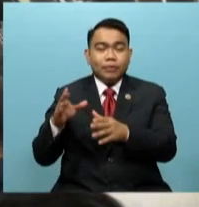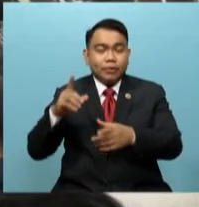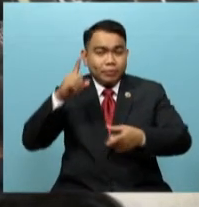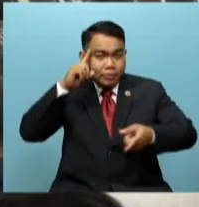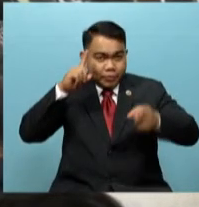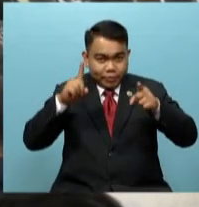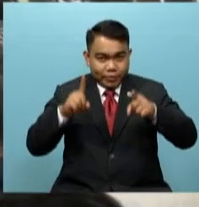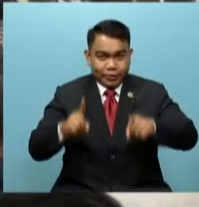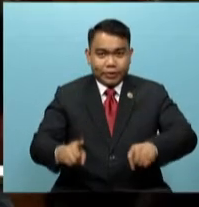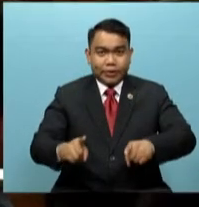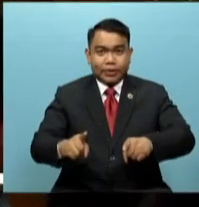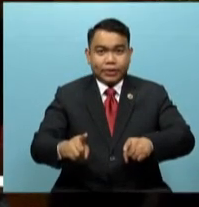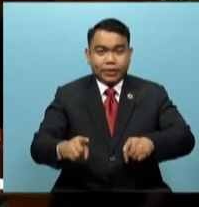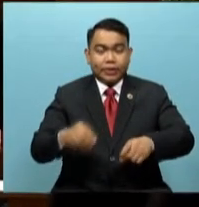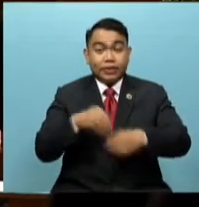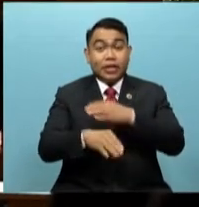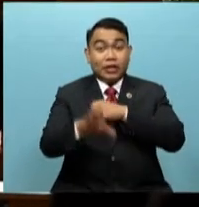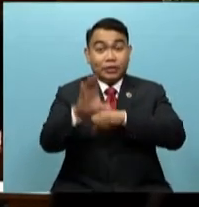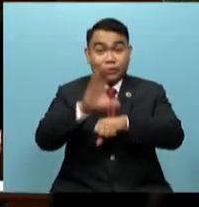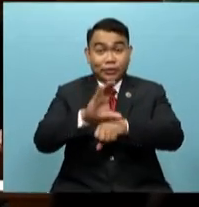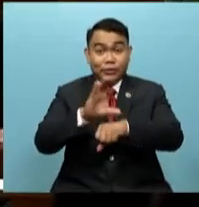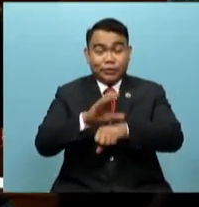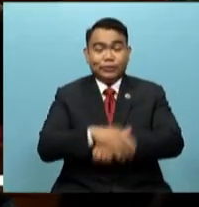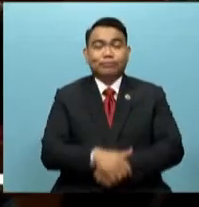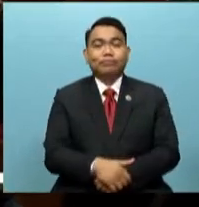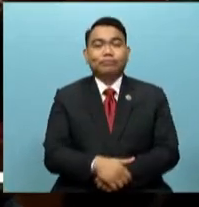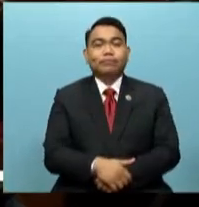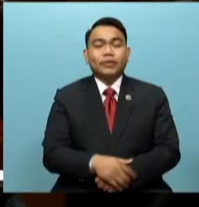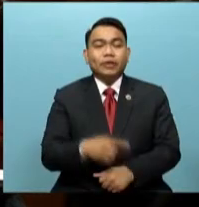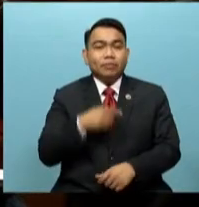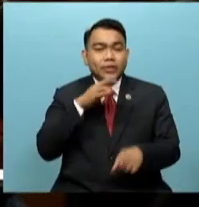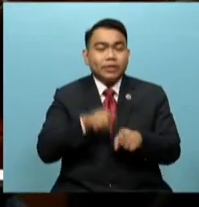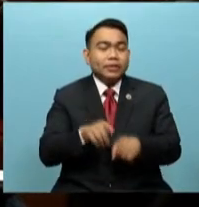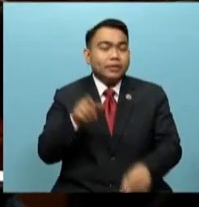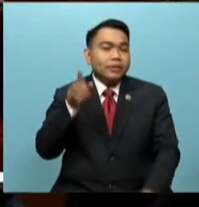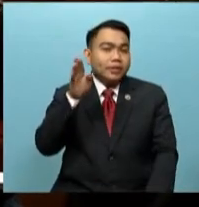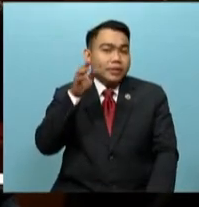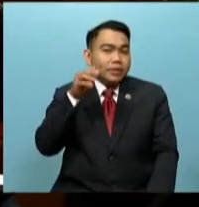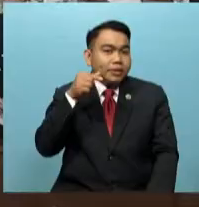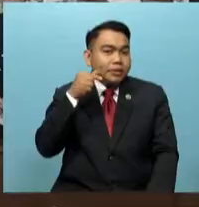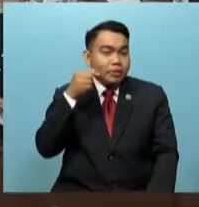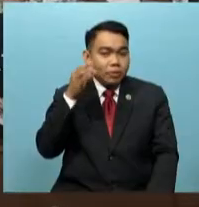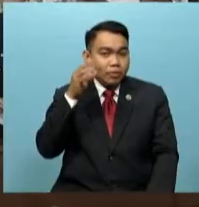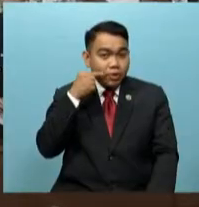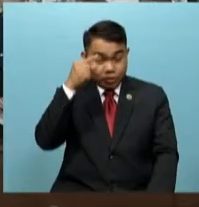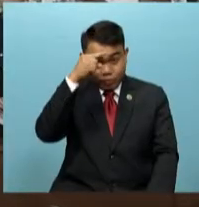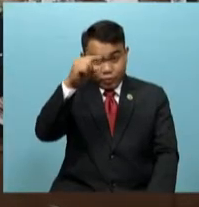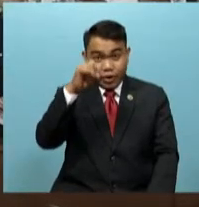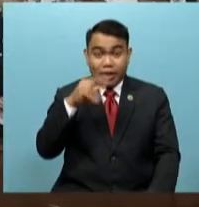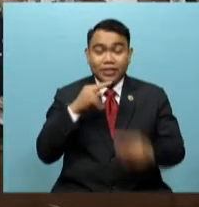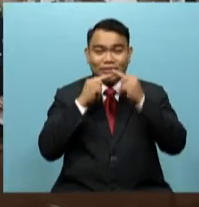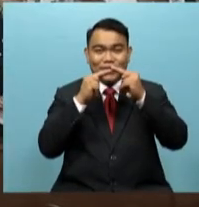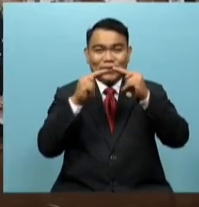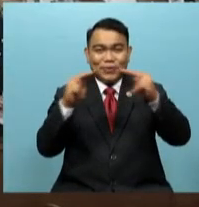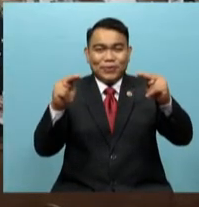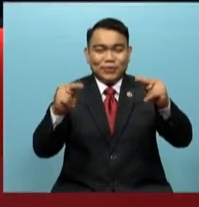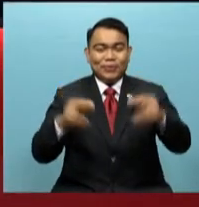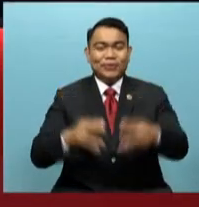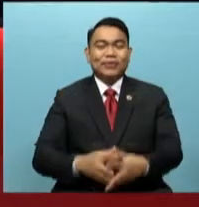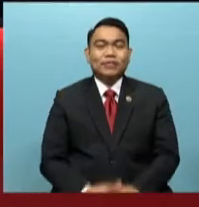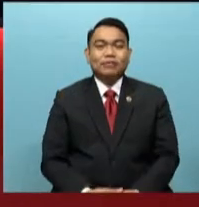the church. From Melbourne, Australia, I'm Sister Jenilyn Guanzon for the Iglesia Ni Cristo News